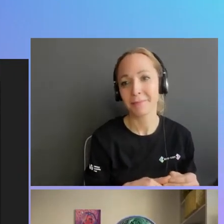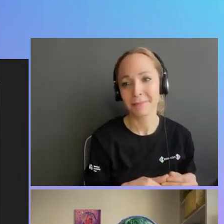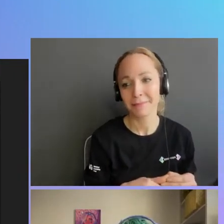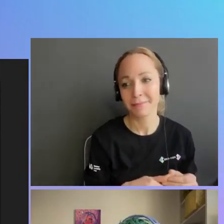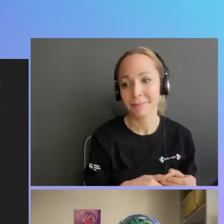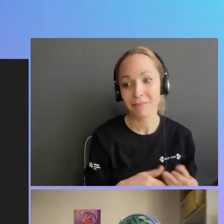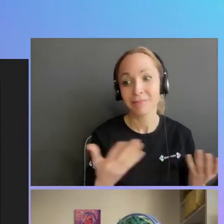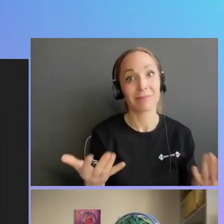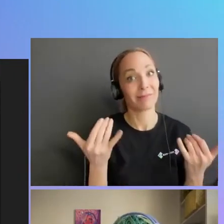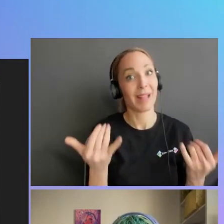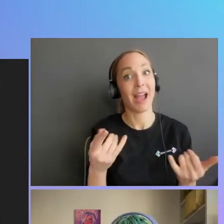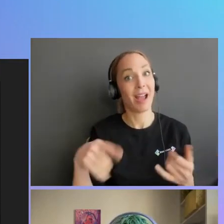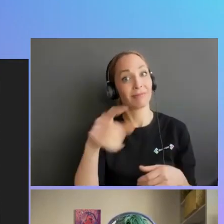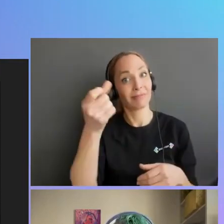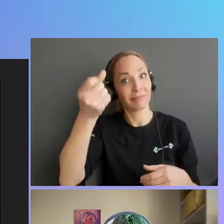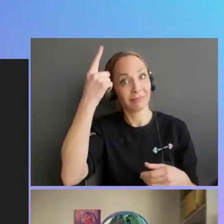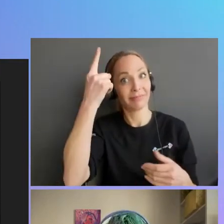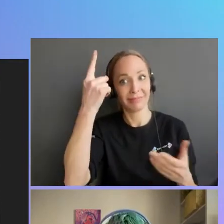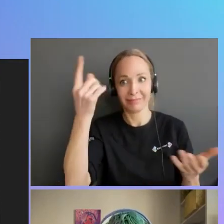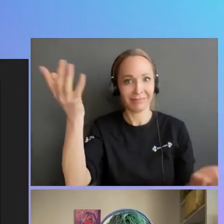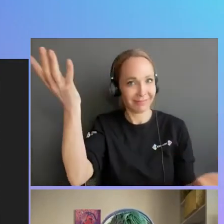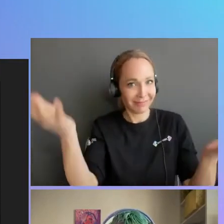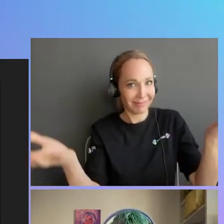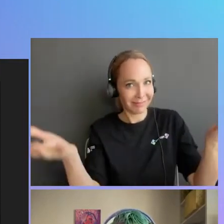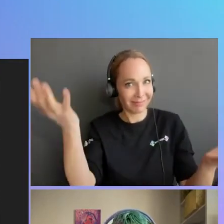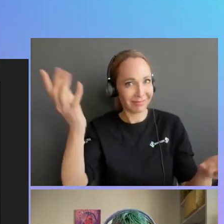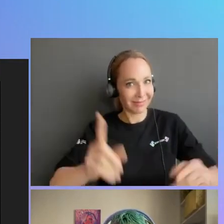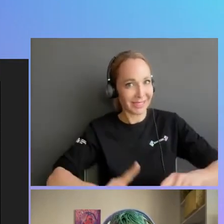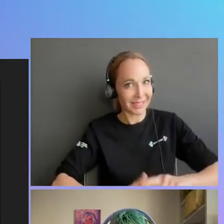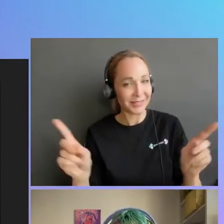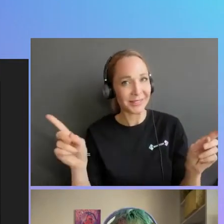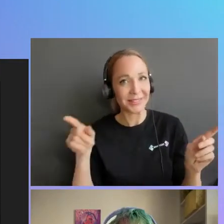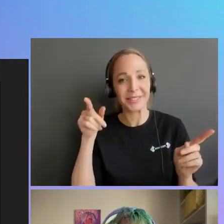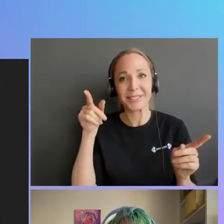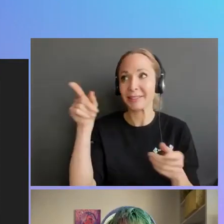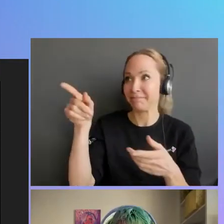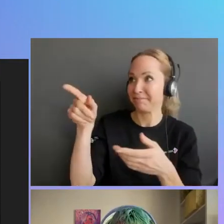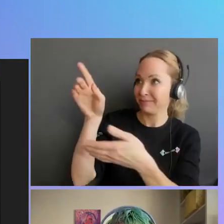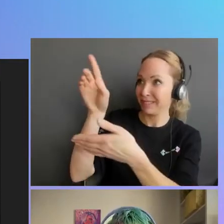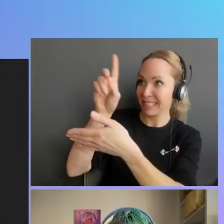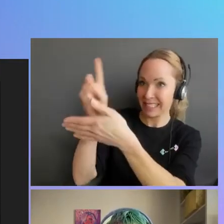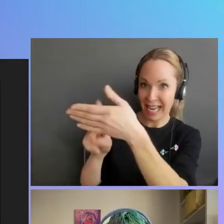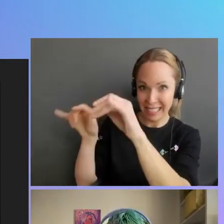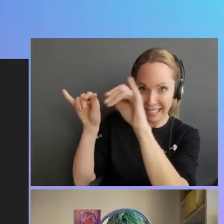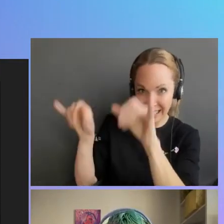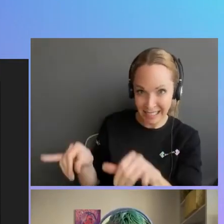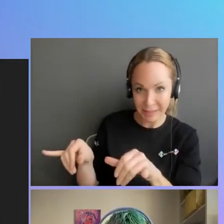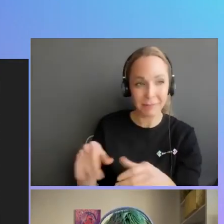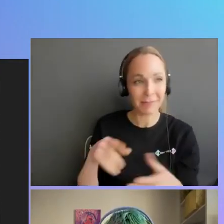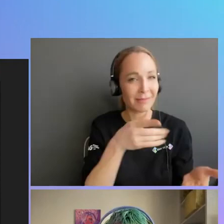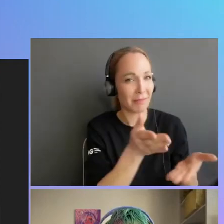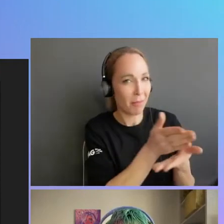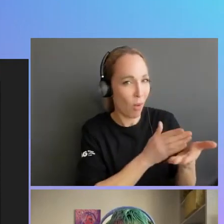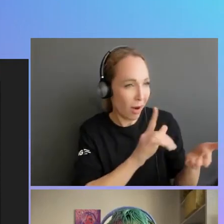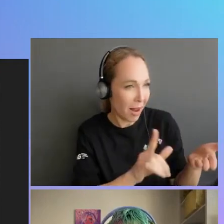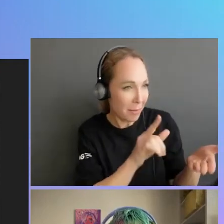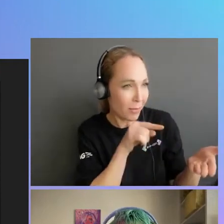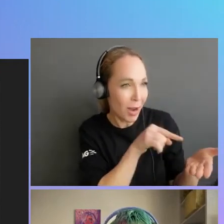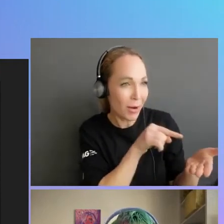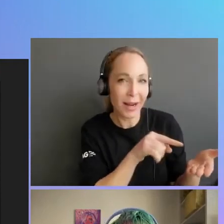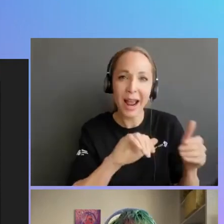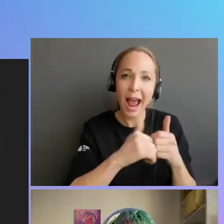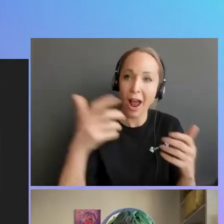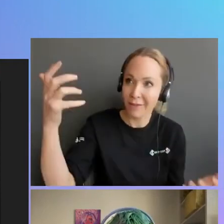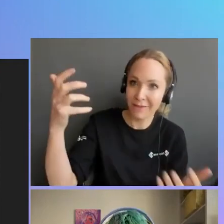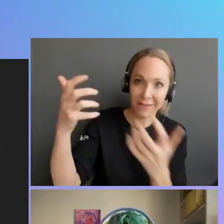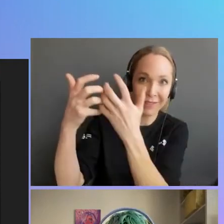So now that we understand kind of the difference between a design component or design system and a component library and how the two fit together, let's talk about